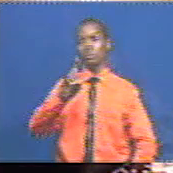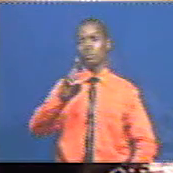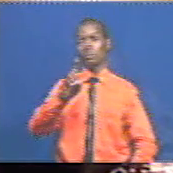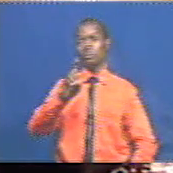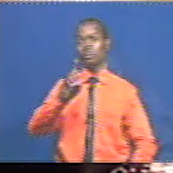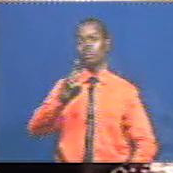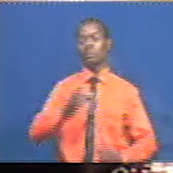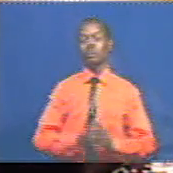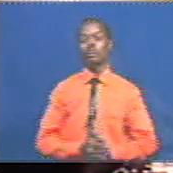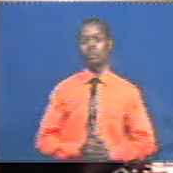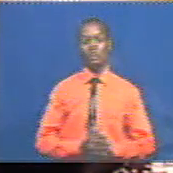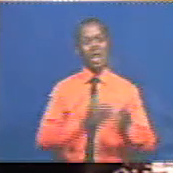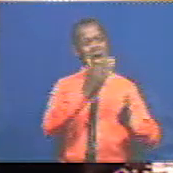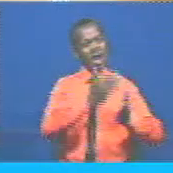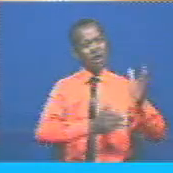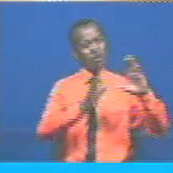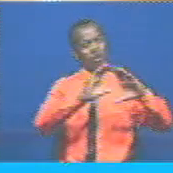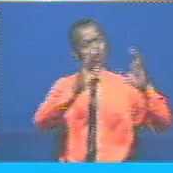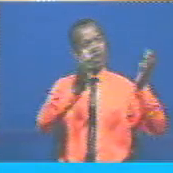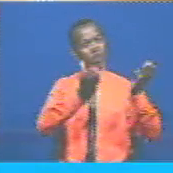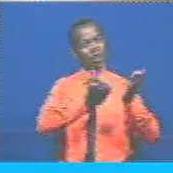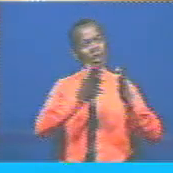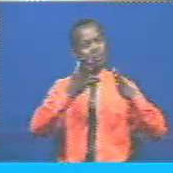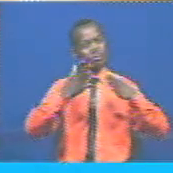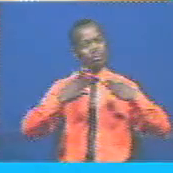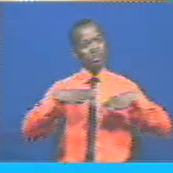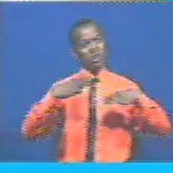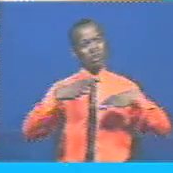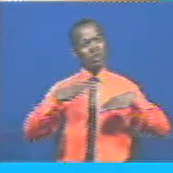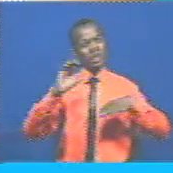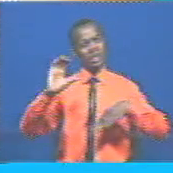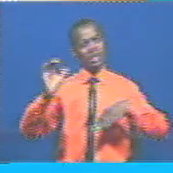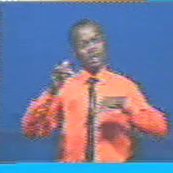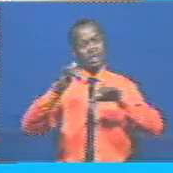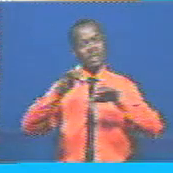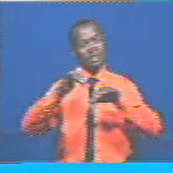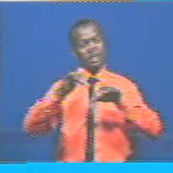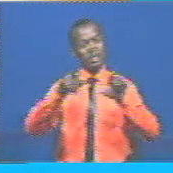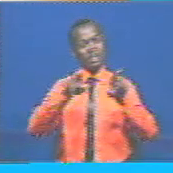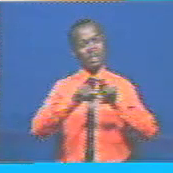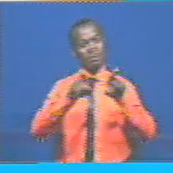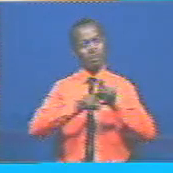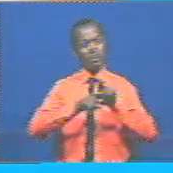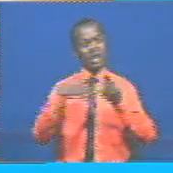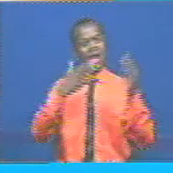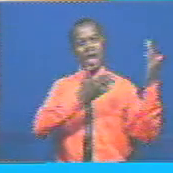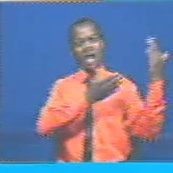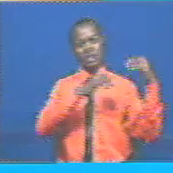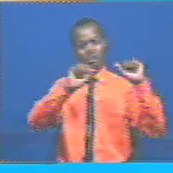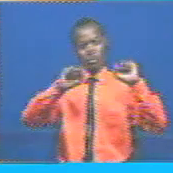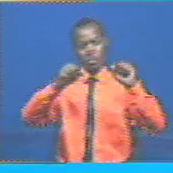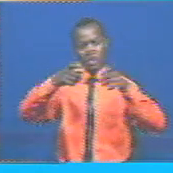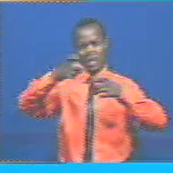half of the world population resides in cities or towns and that number is expected to rise